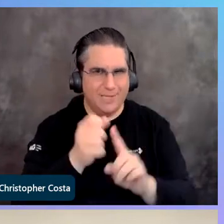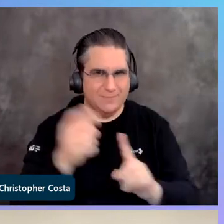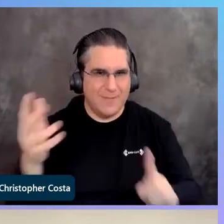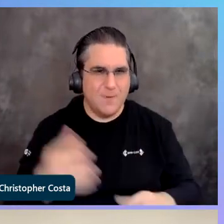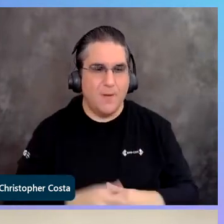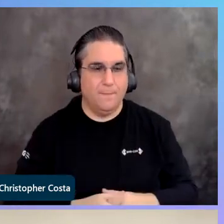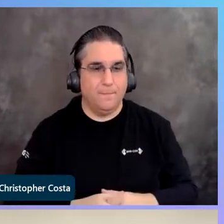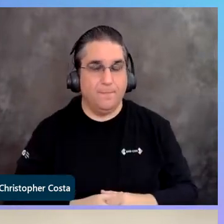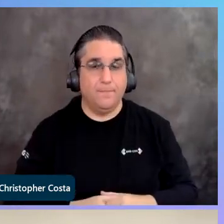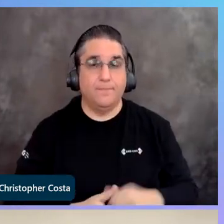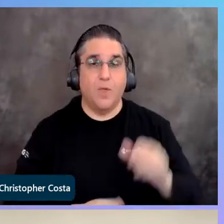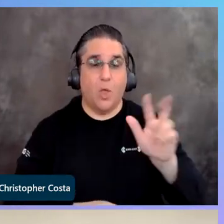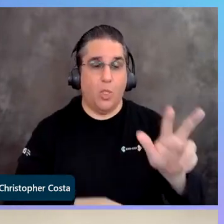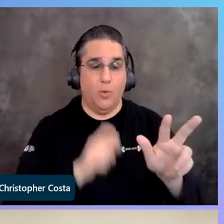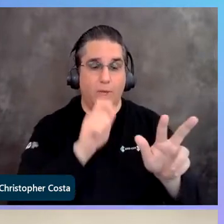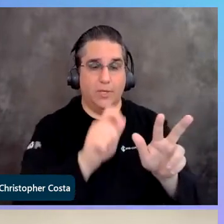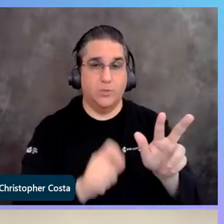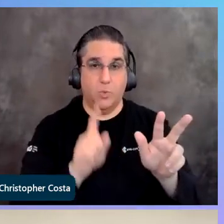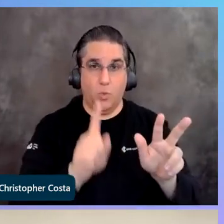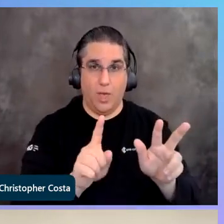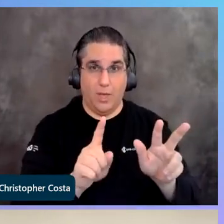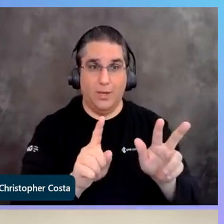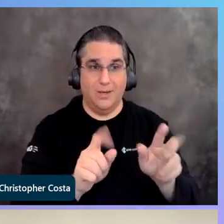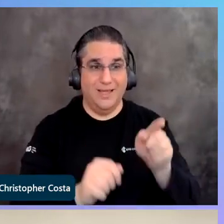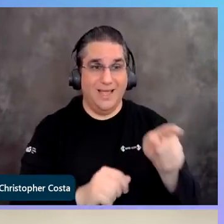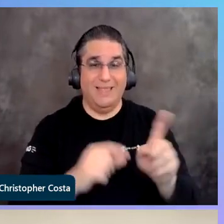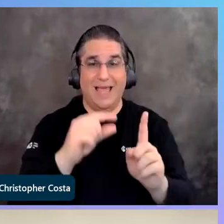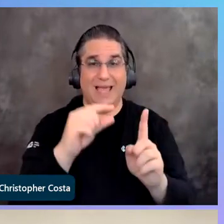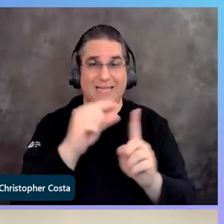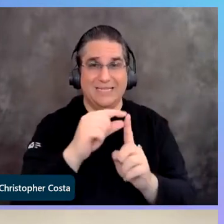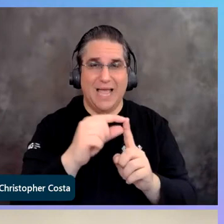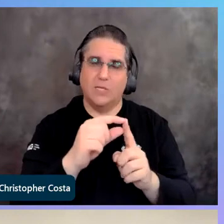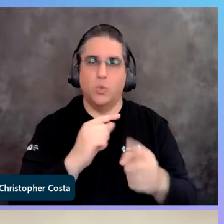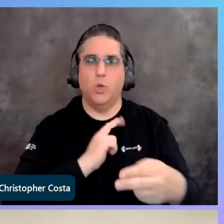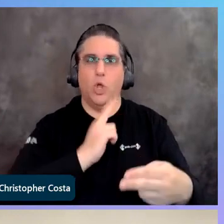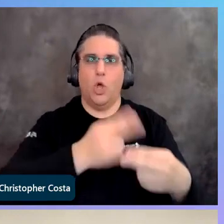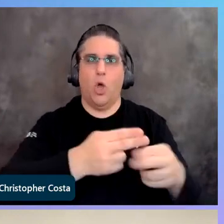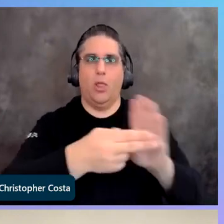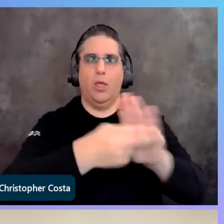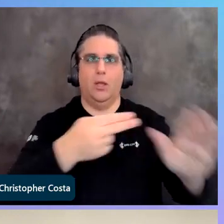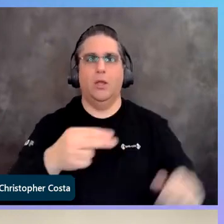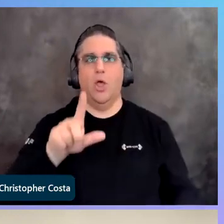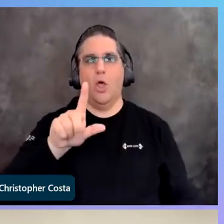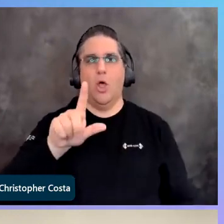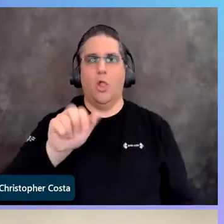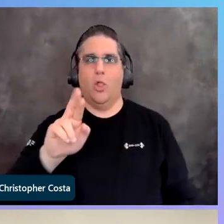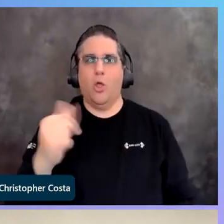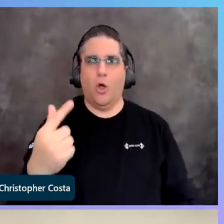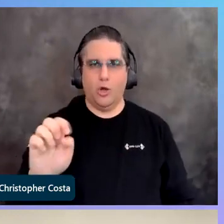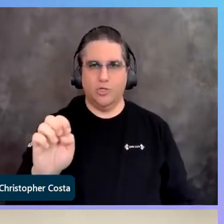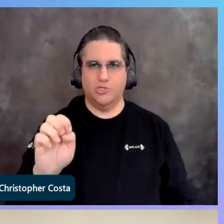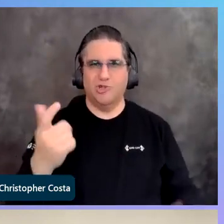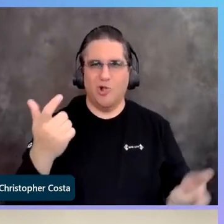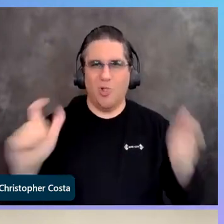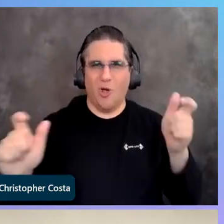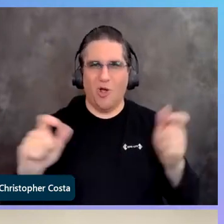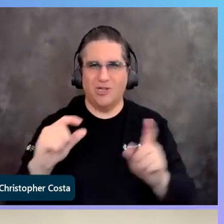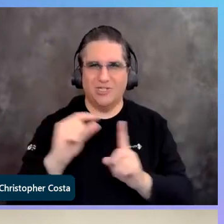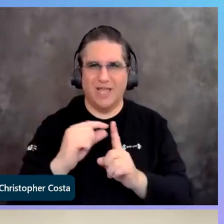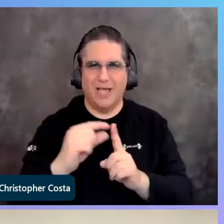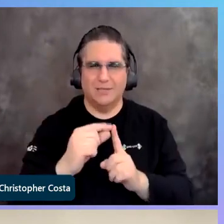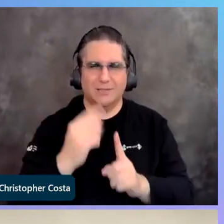1 example, our text is actually considered large text. So why does it fail